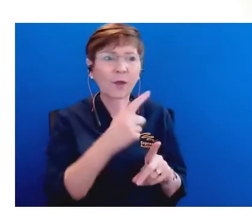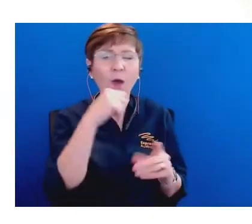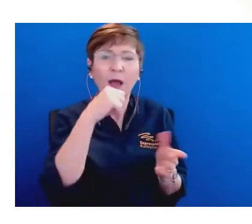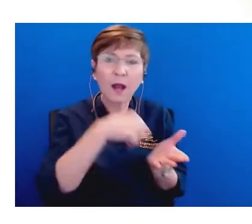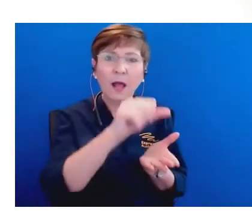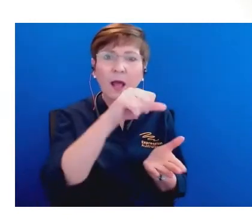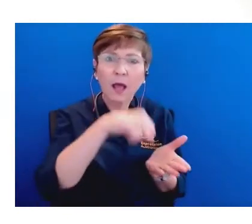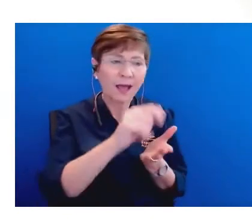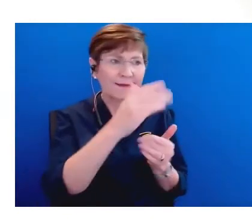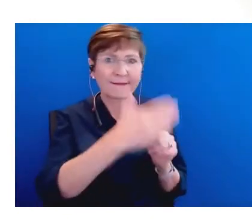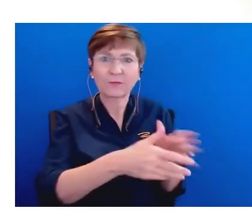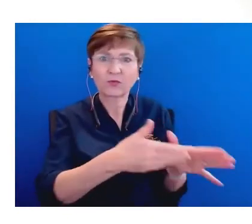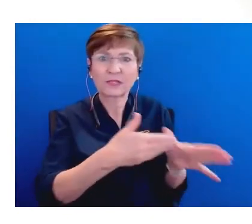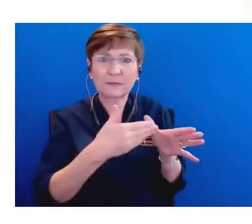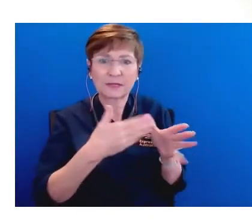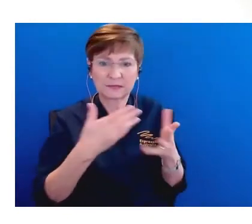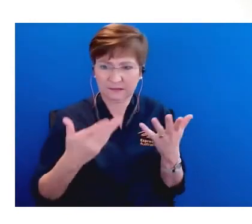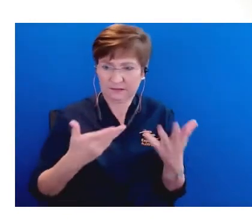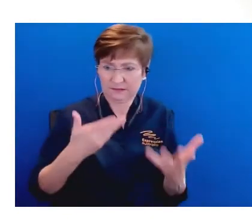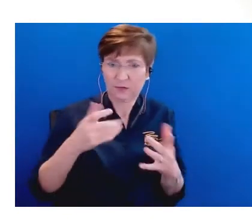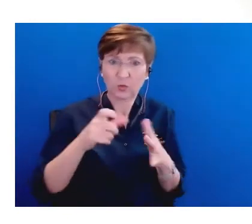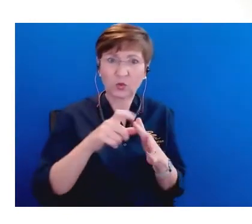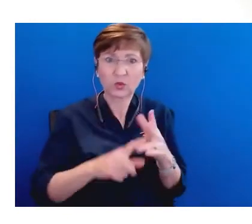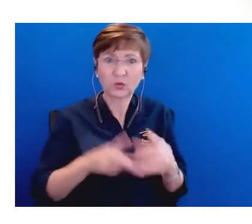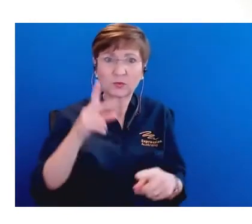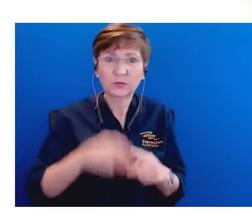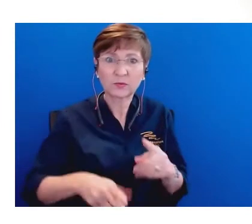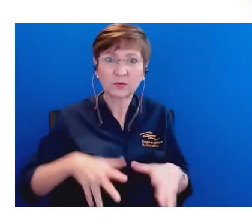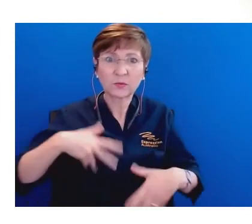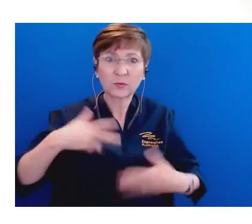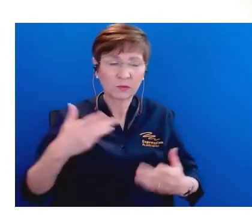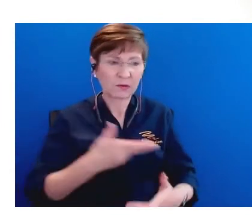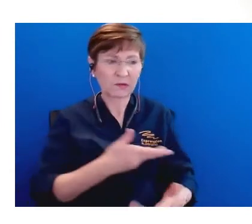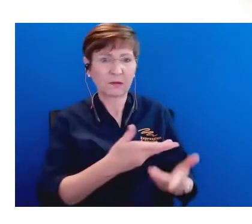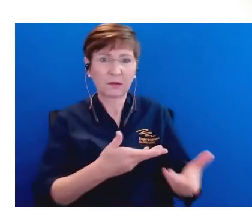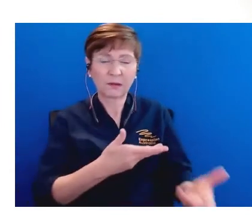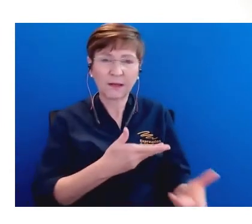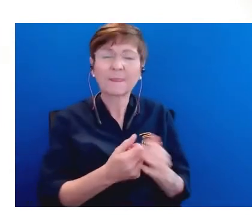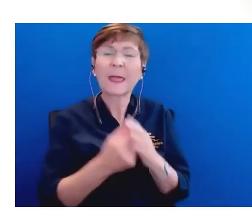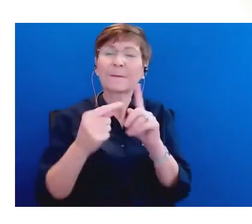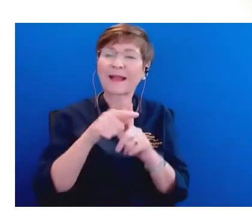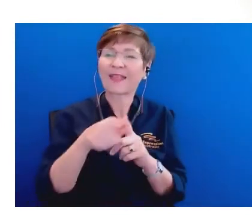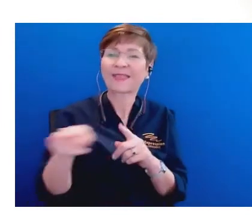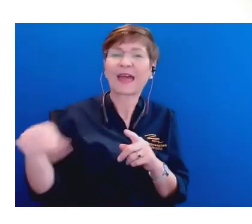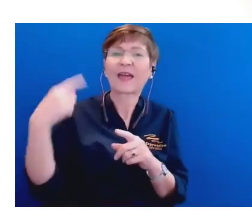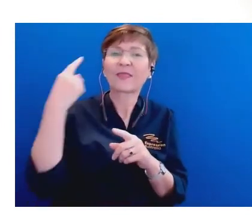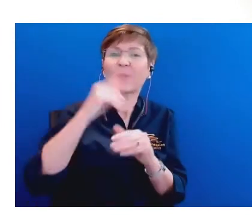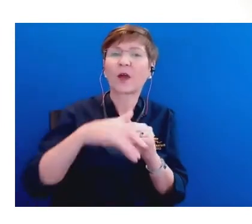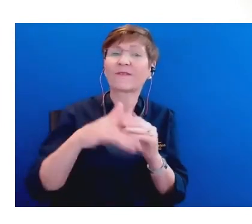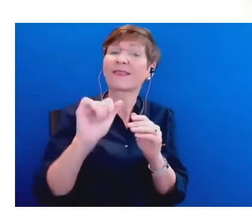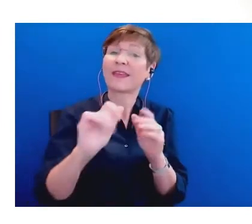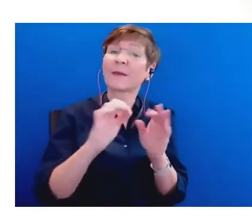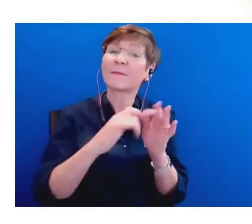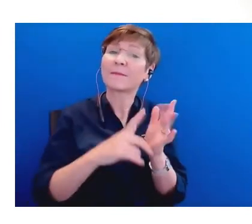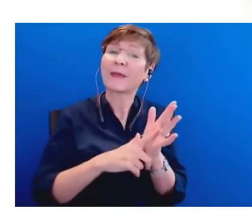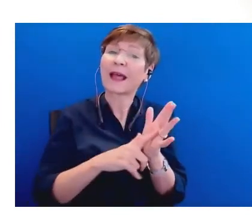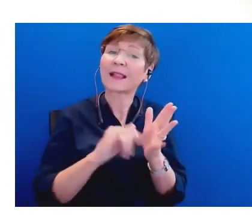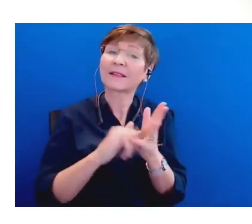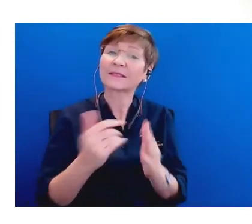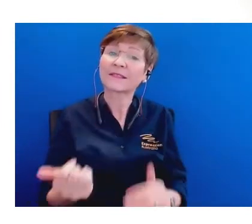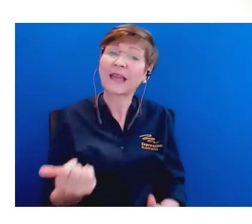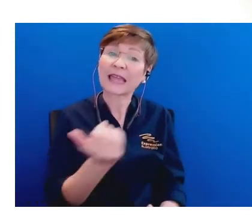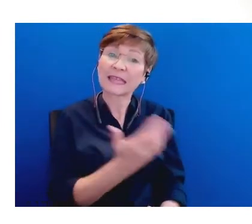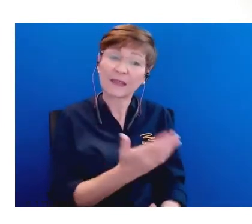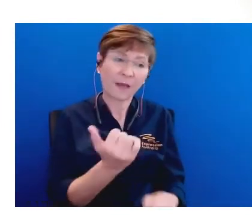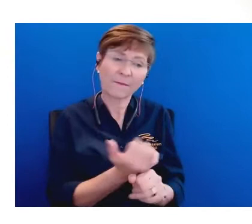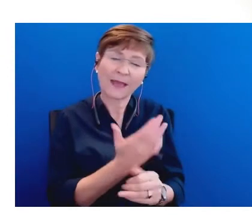sure bills are clear and easy to understand, while also meeting their regulatory or legal obligations